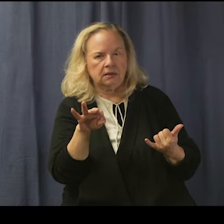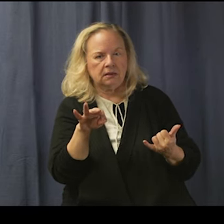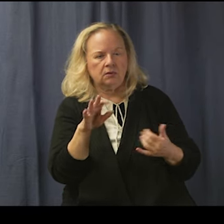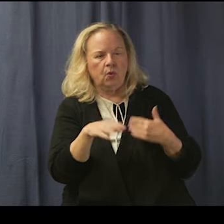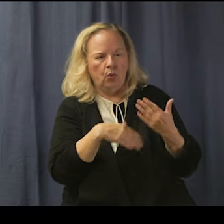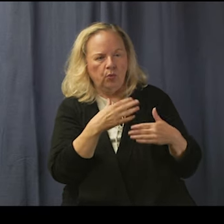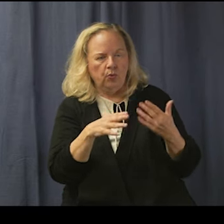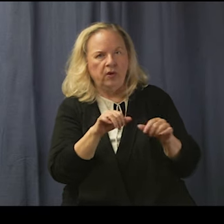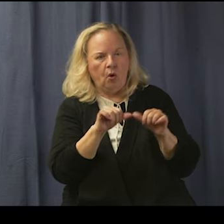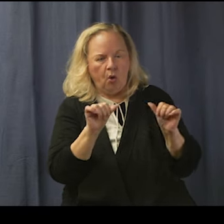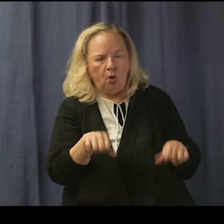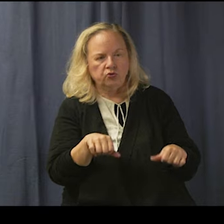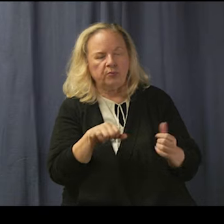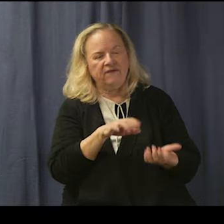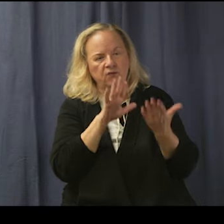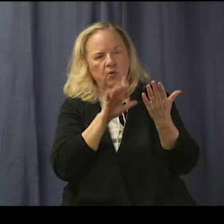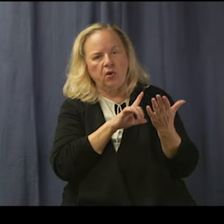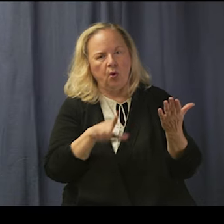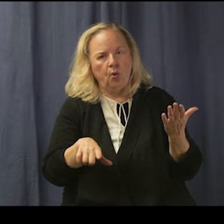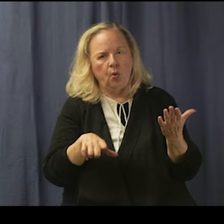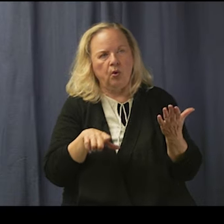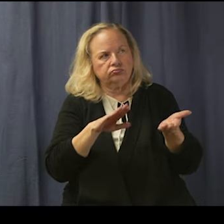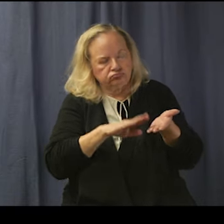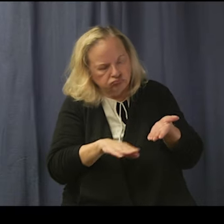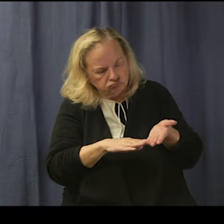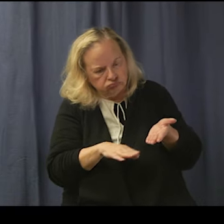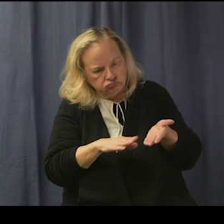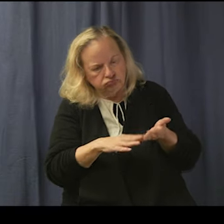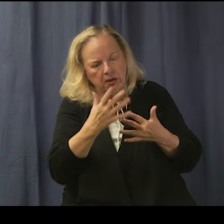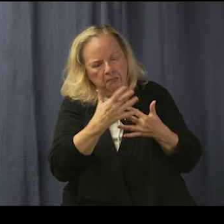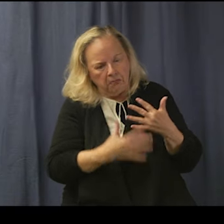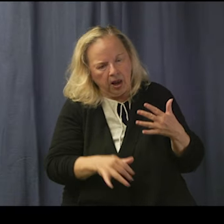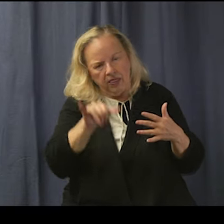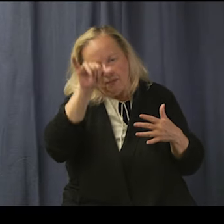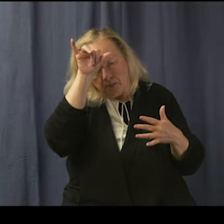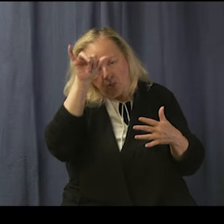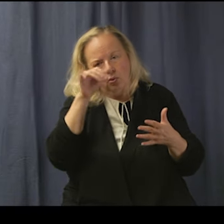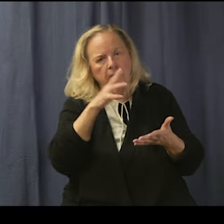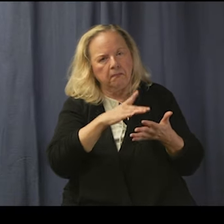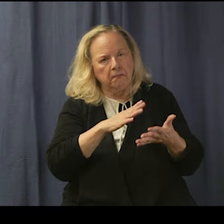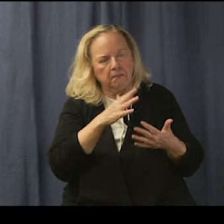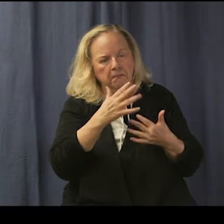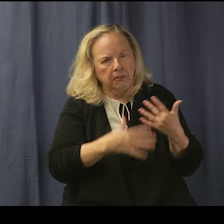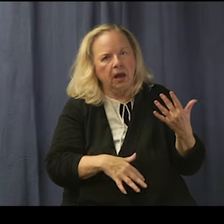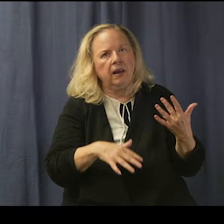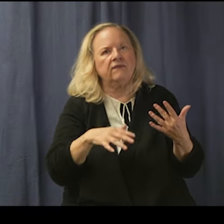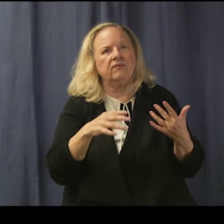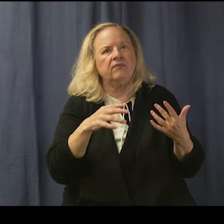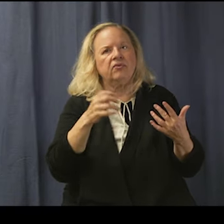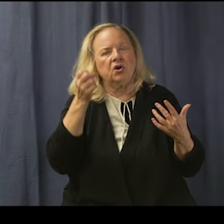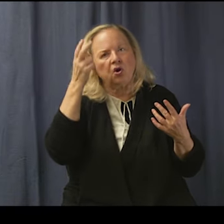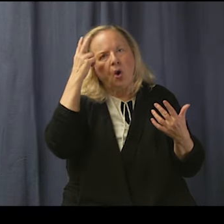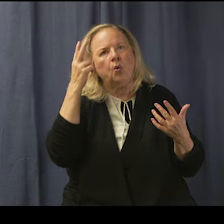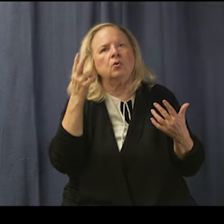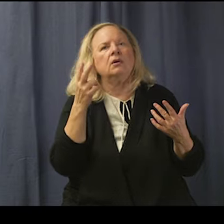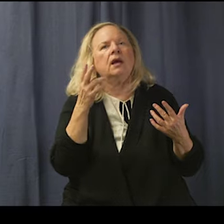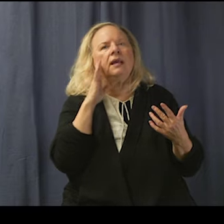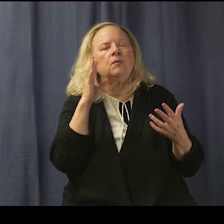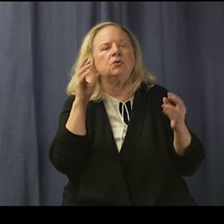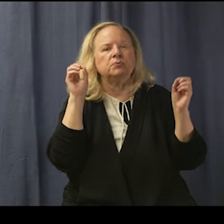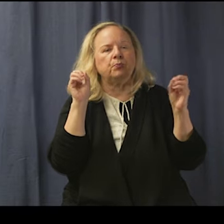the altar that's before the Lord. He makes atonement for it. He takes the blood of the bull and of the blood of the goat, puts it on the horns of the altar, and he